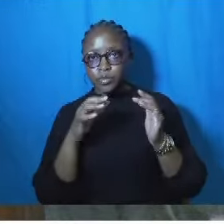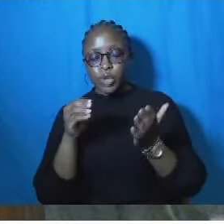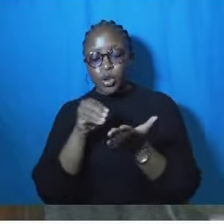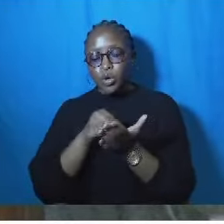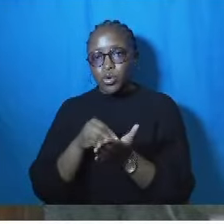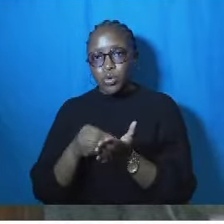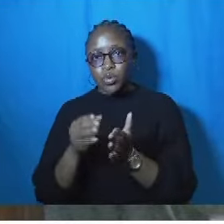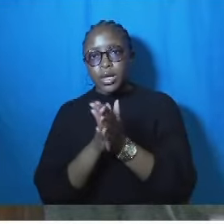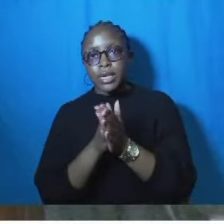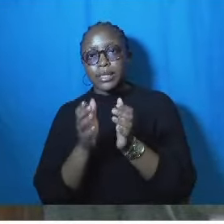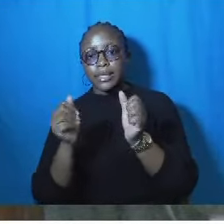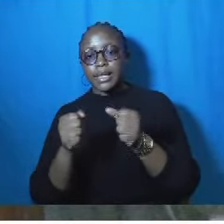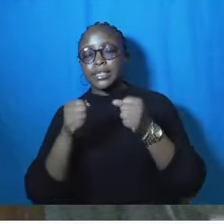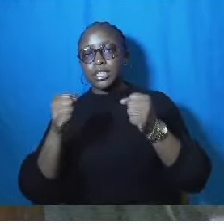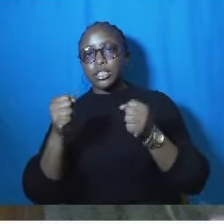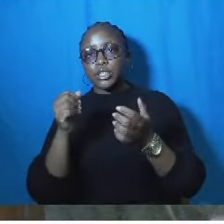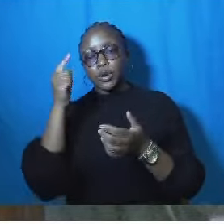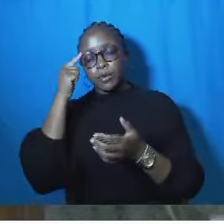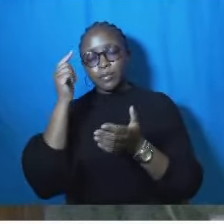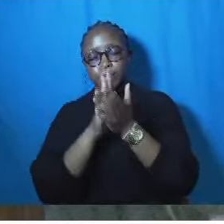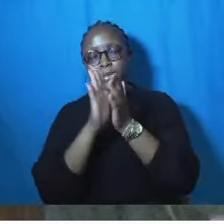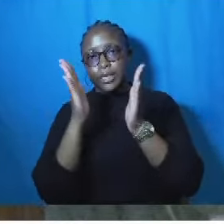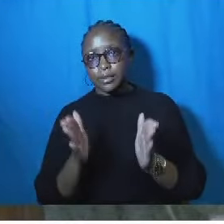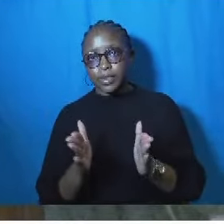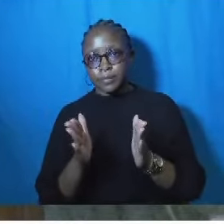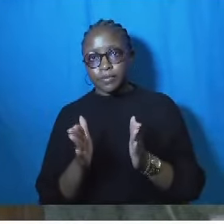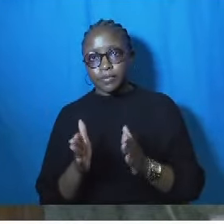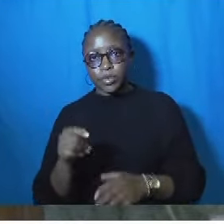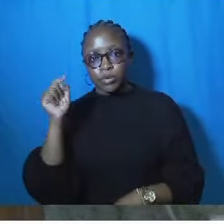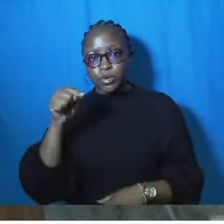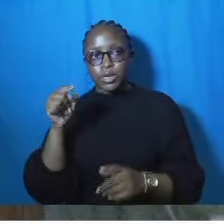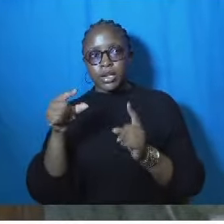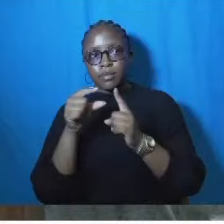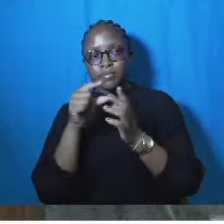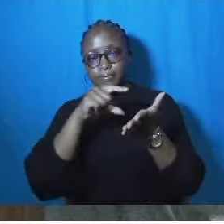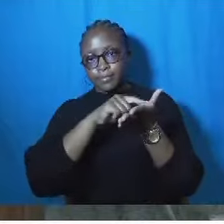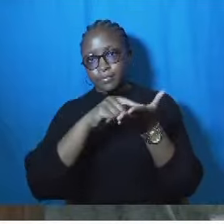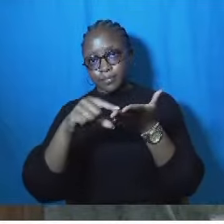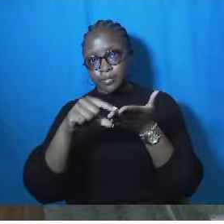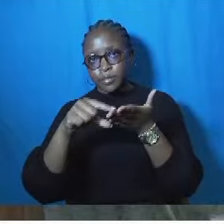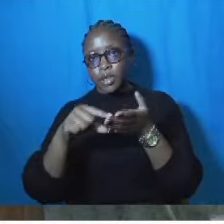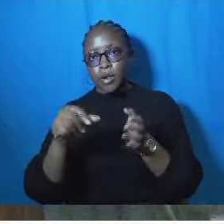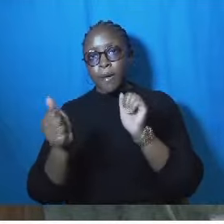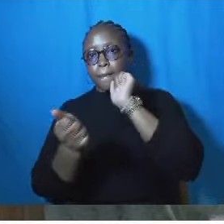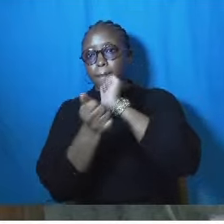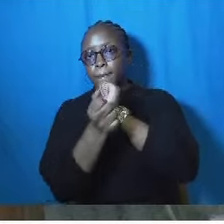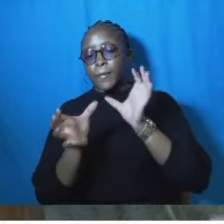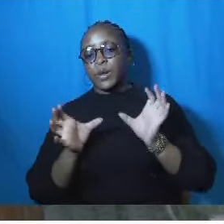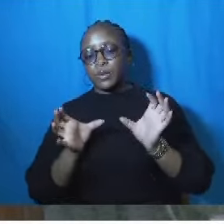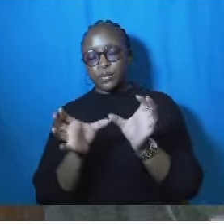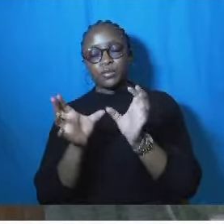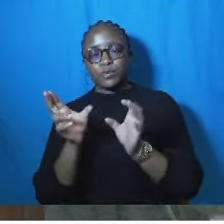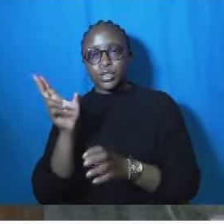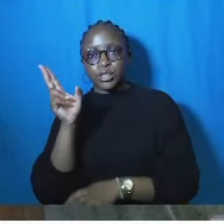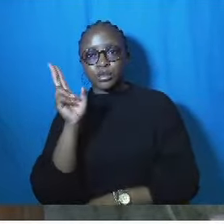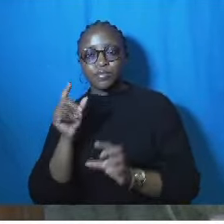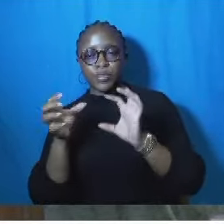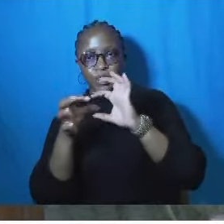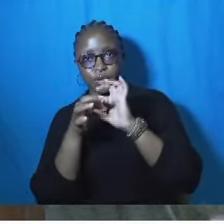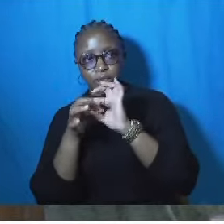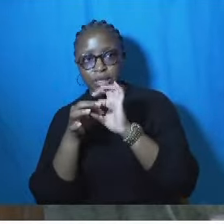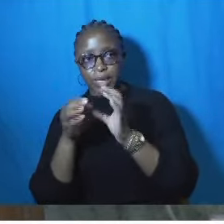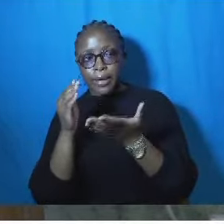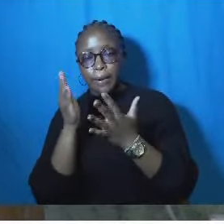for. So in our passage, Paul is pushing for unity between the strong and